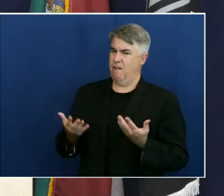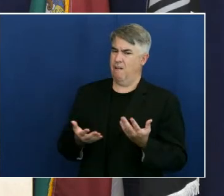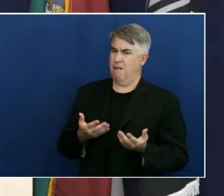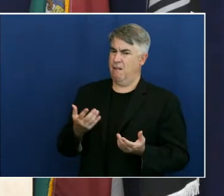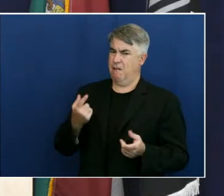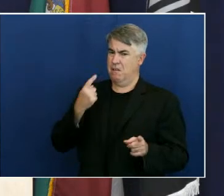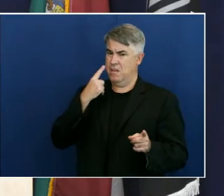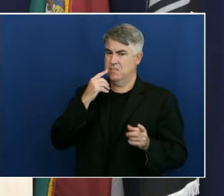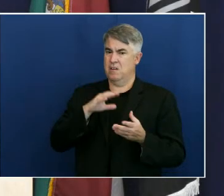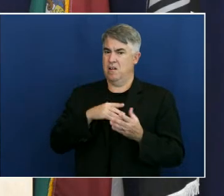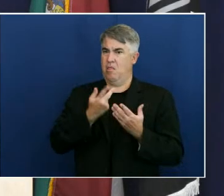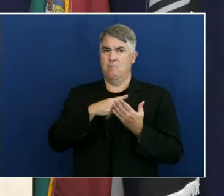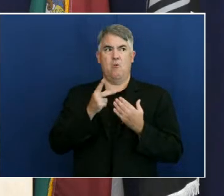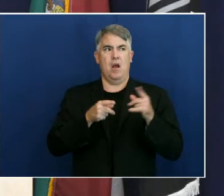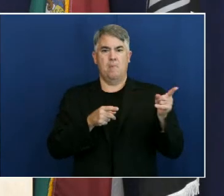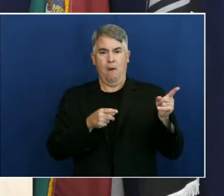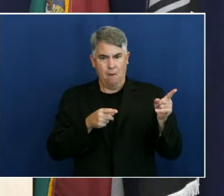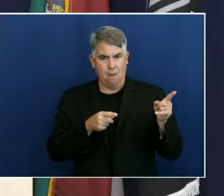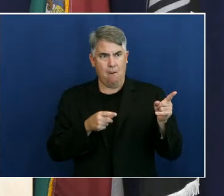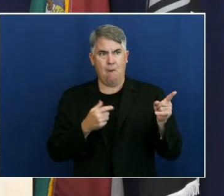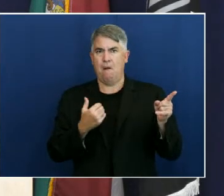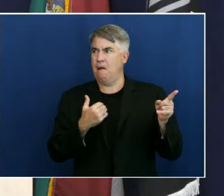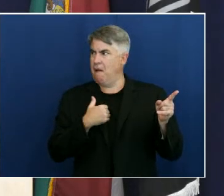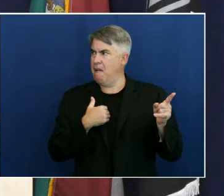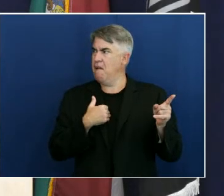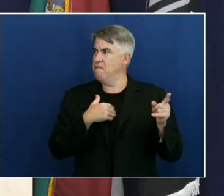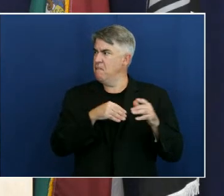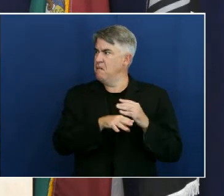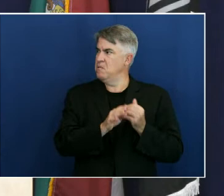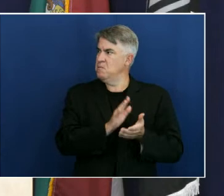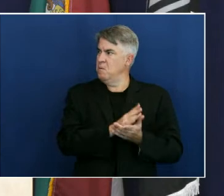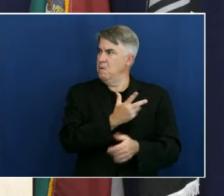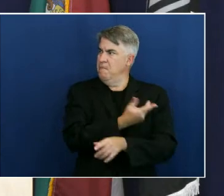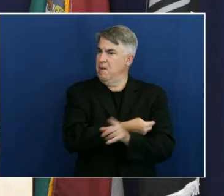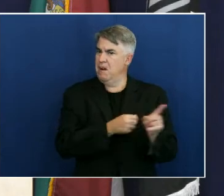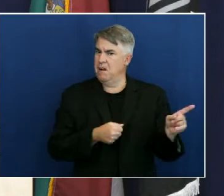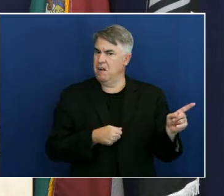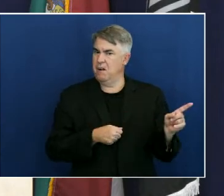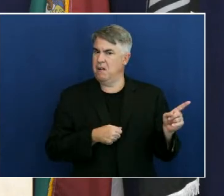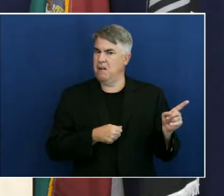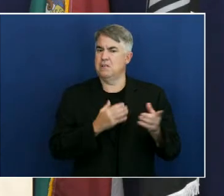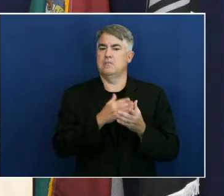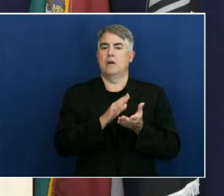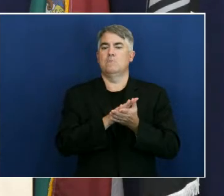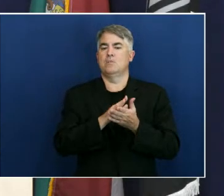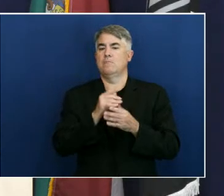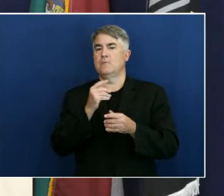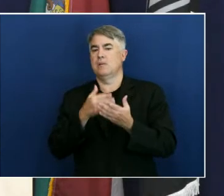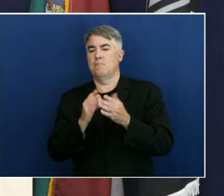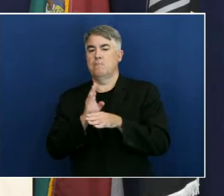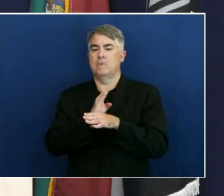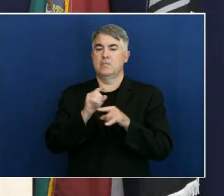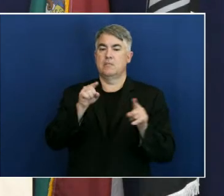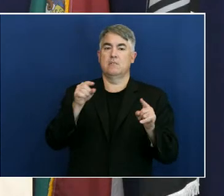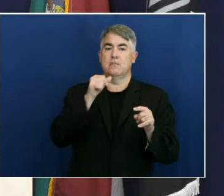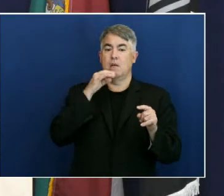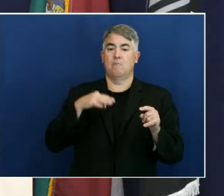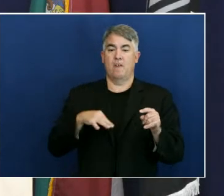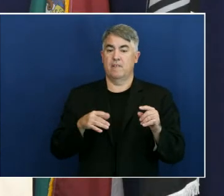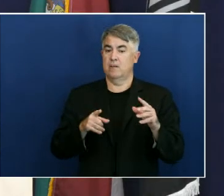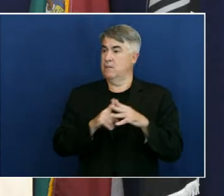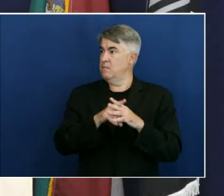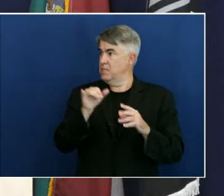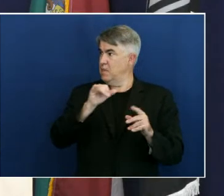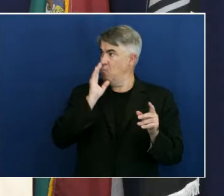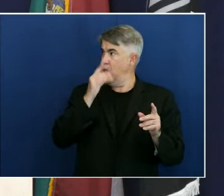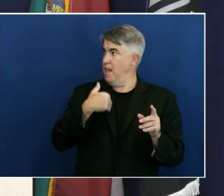to, for the county to set up kind of pop-up vaccine clinics at businesses and nonprofits and other organizations. Will schools